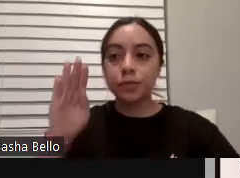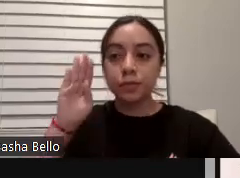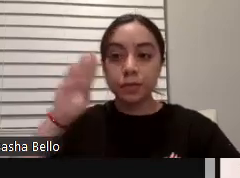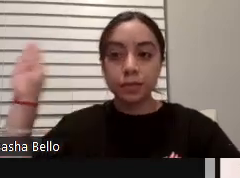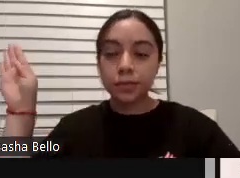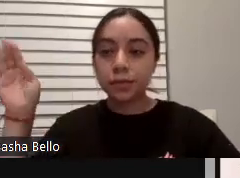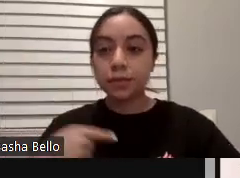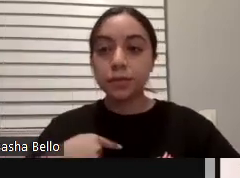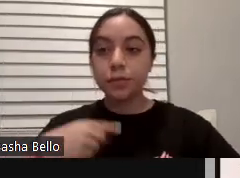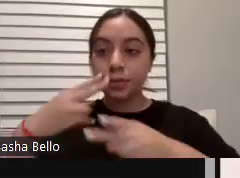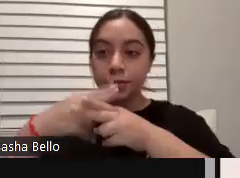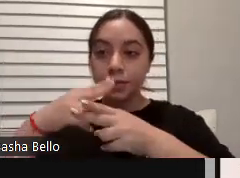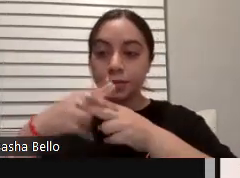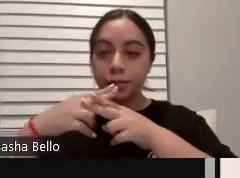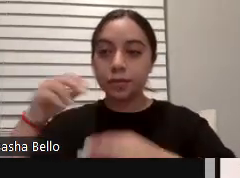progress.